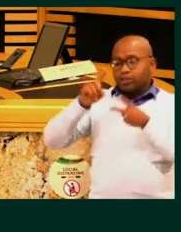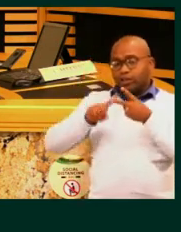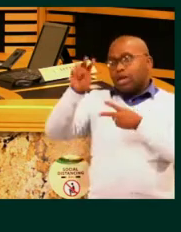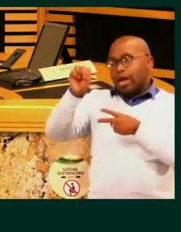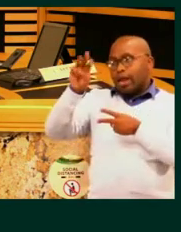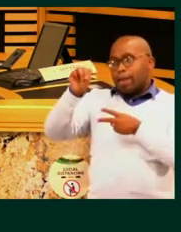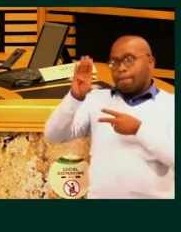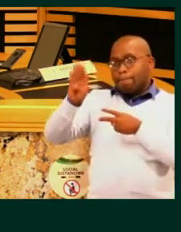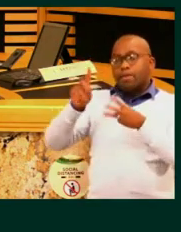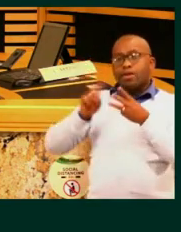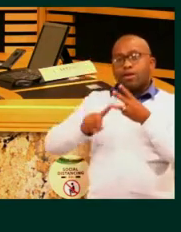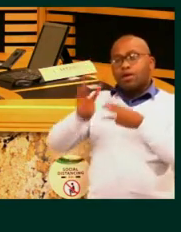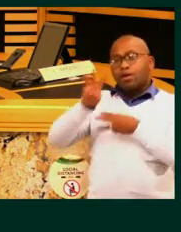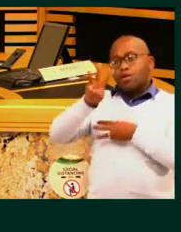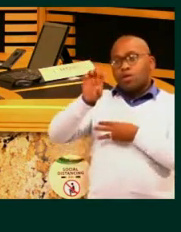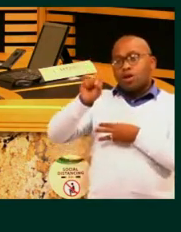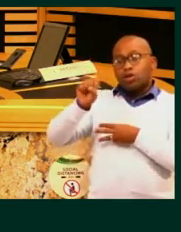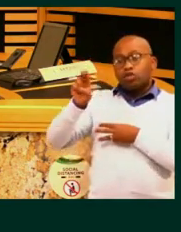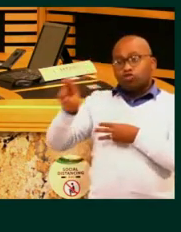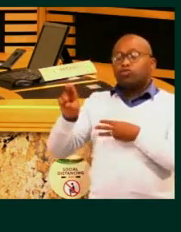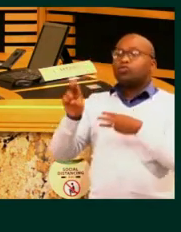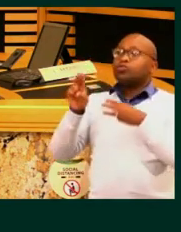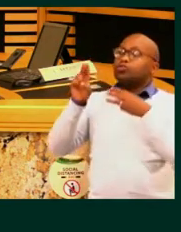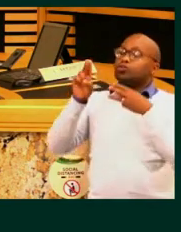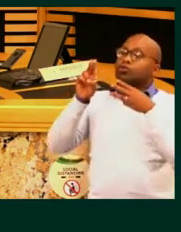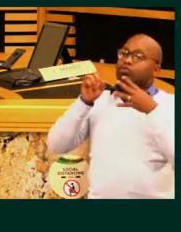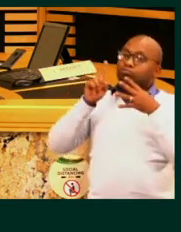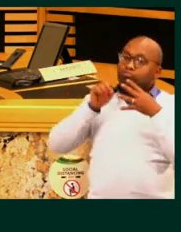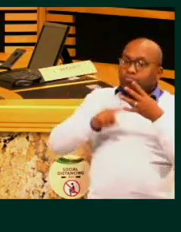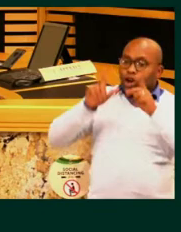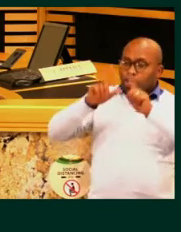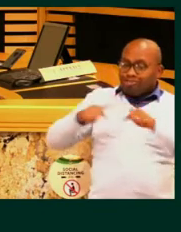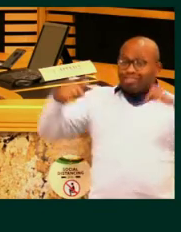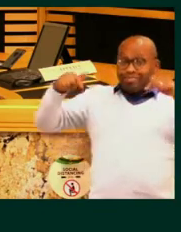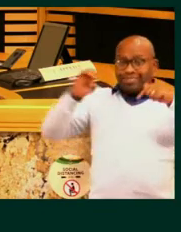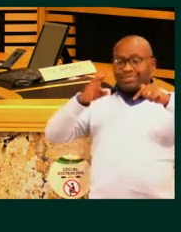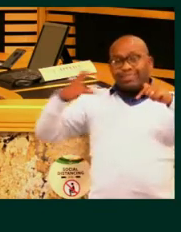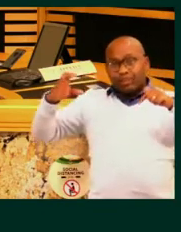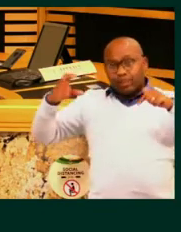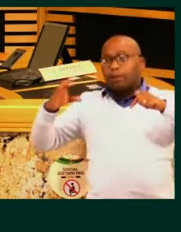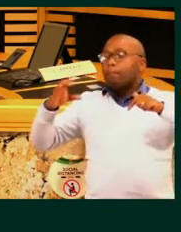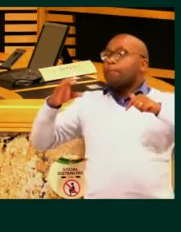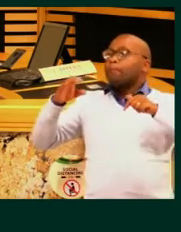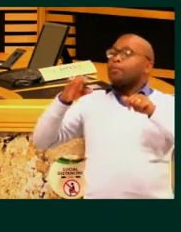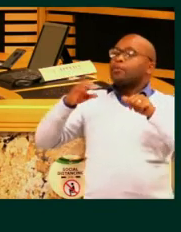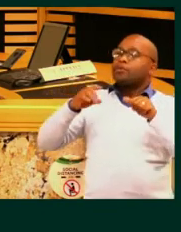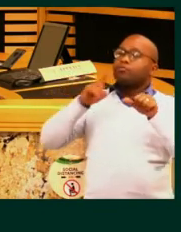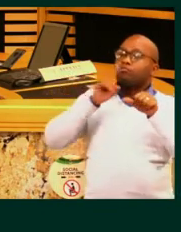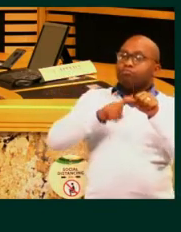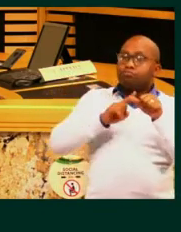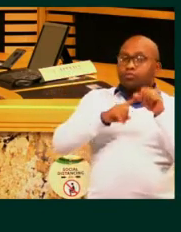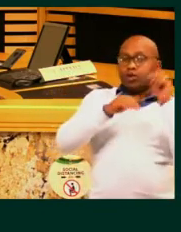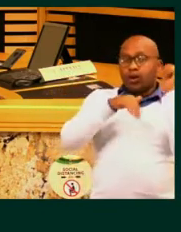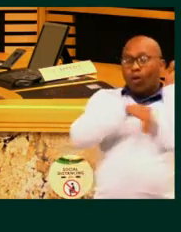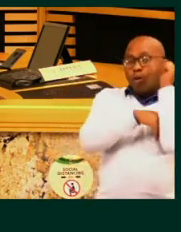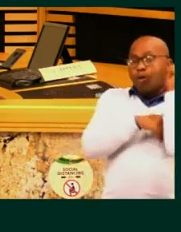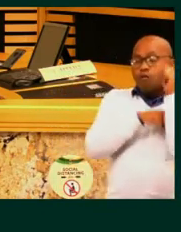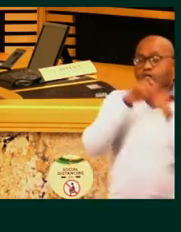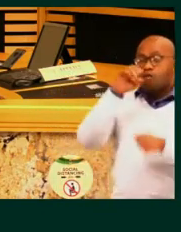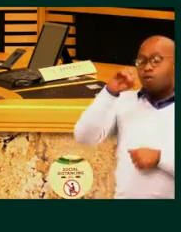susulu the Eastern Cape legislature Research Unit the office of the Premier Research Unit commission for gender